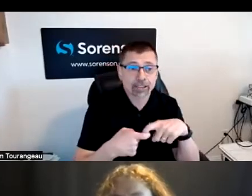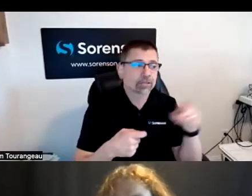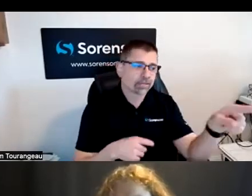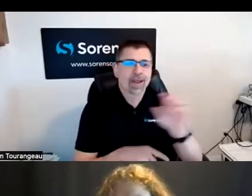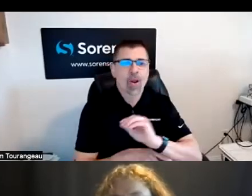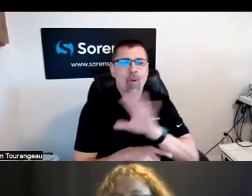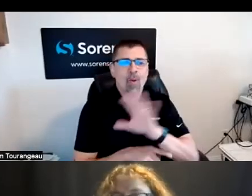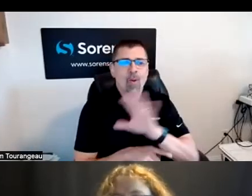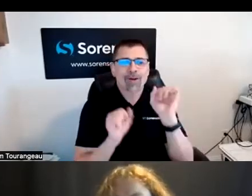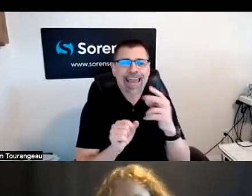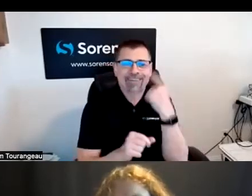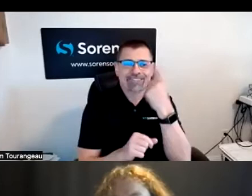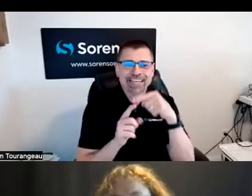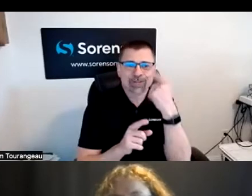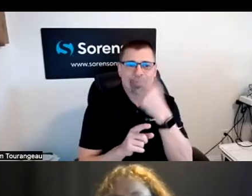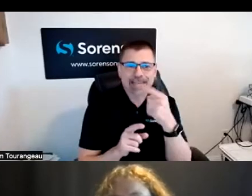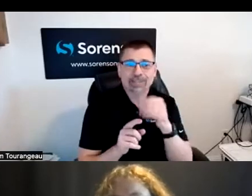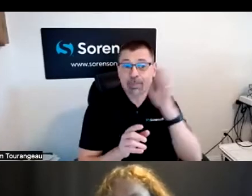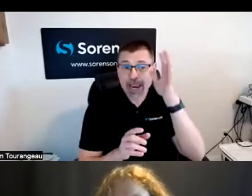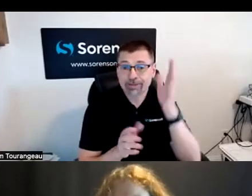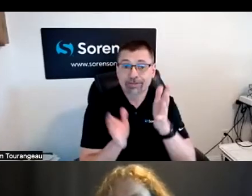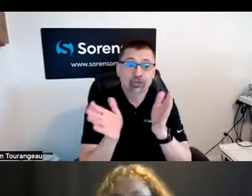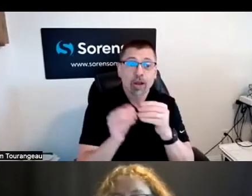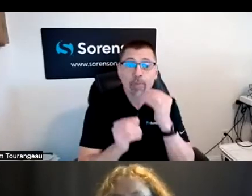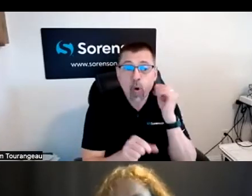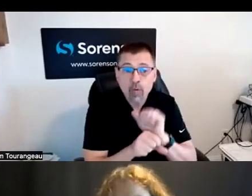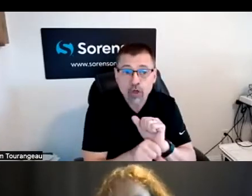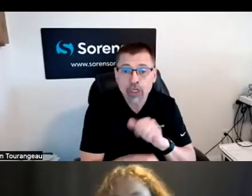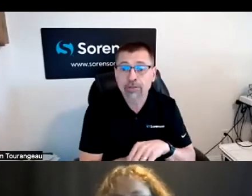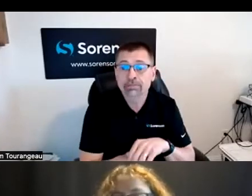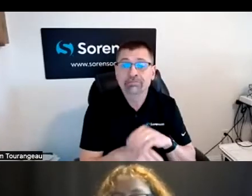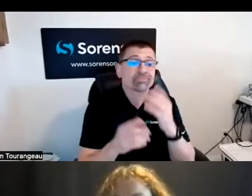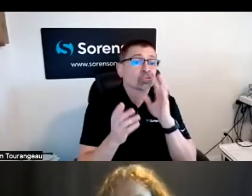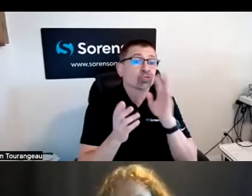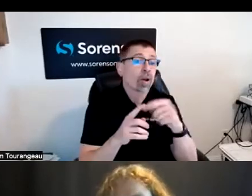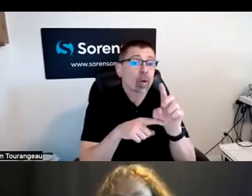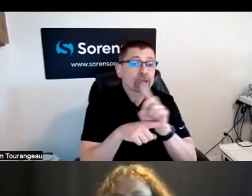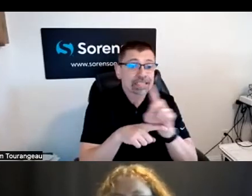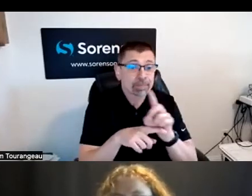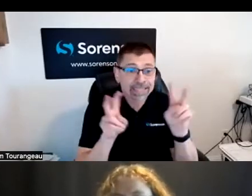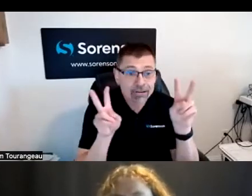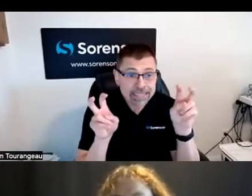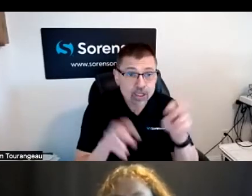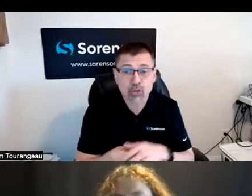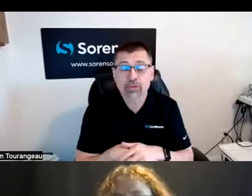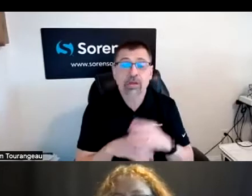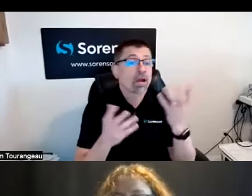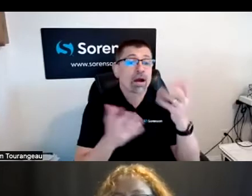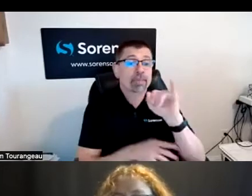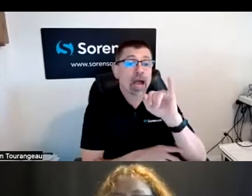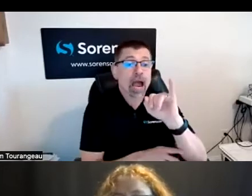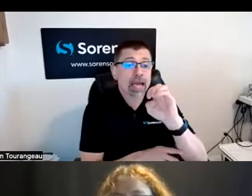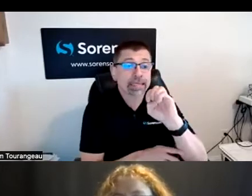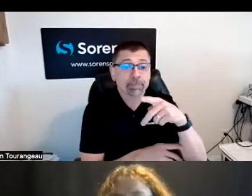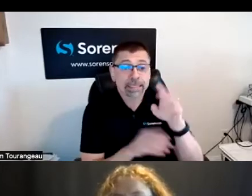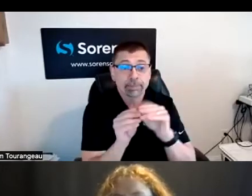for students who speak Spanish, and Wavelo then allows for face-to-face with the parents to talk about homework, if there's a